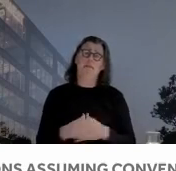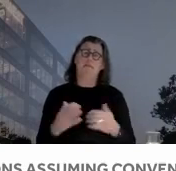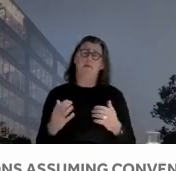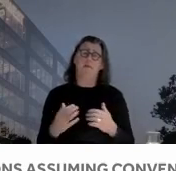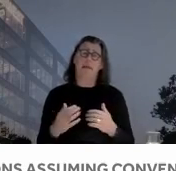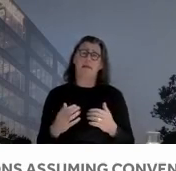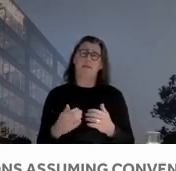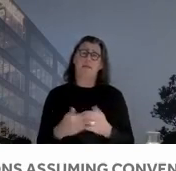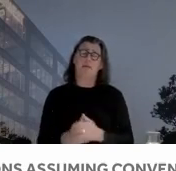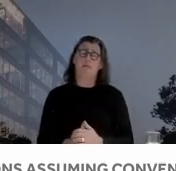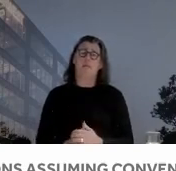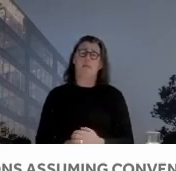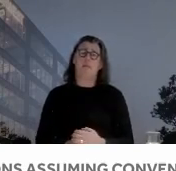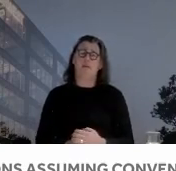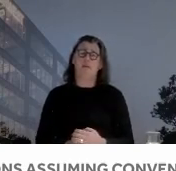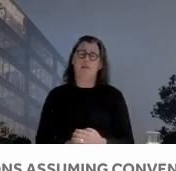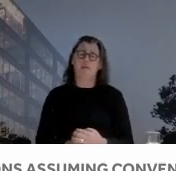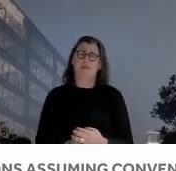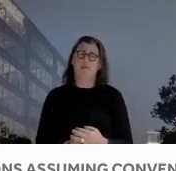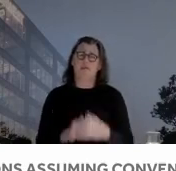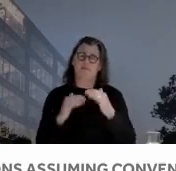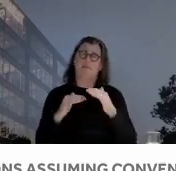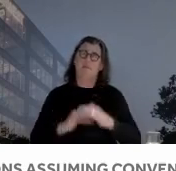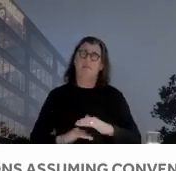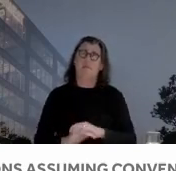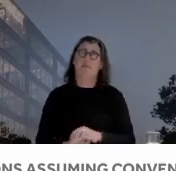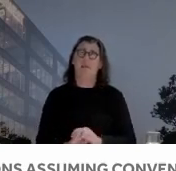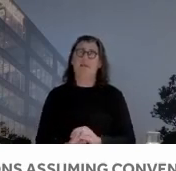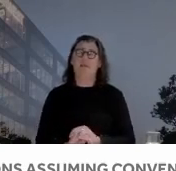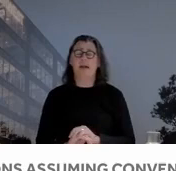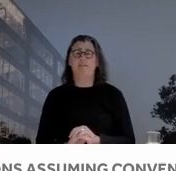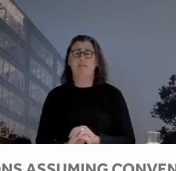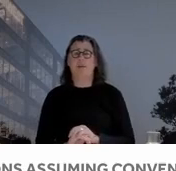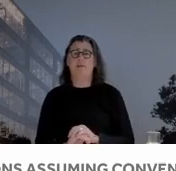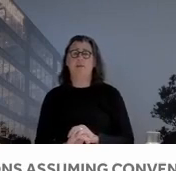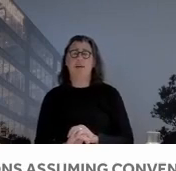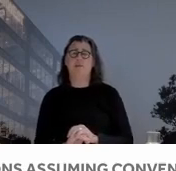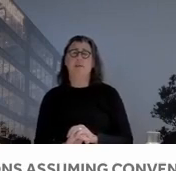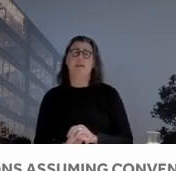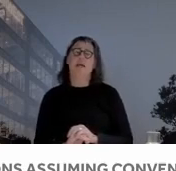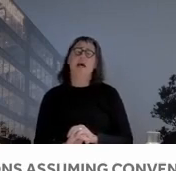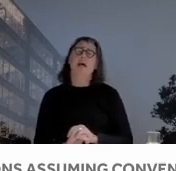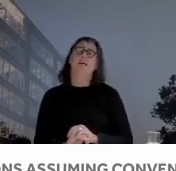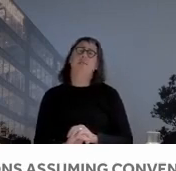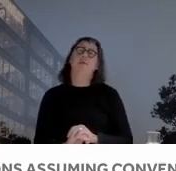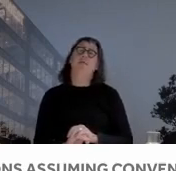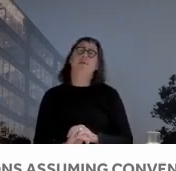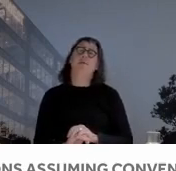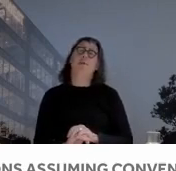of the ground floor slab. We couldn't put timber in because it's the bit at and below ground.